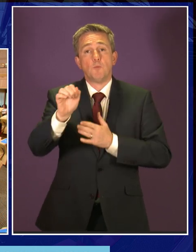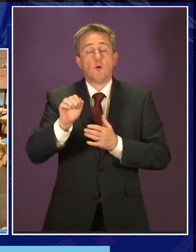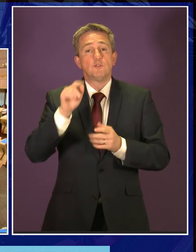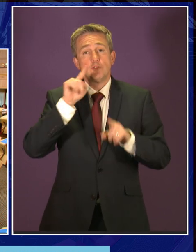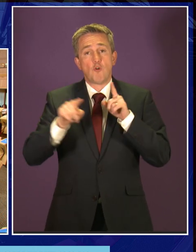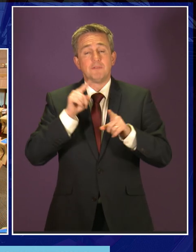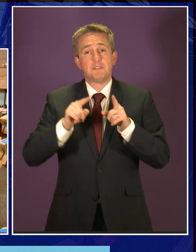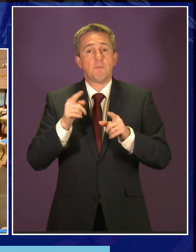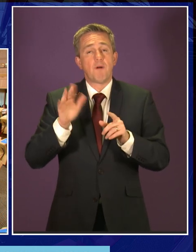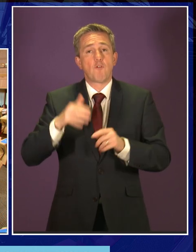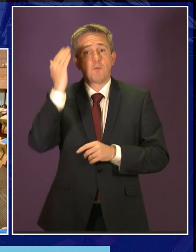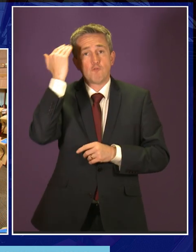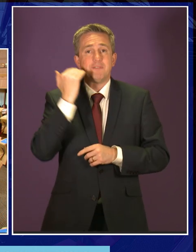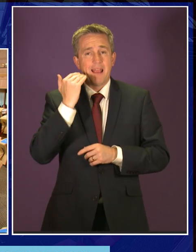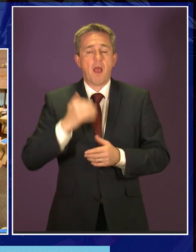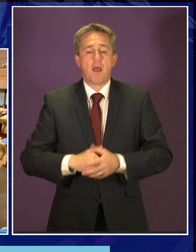Sung Lee.